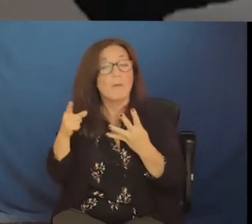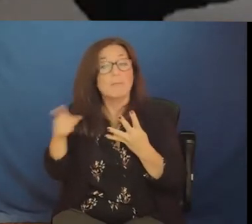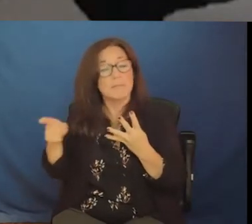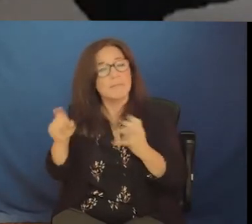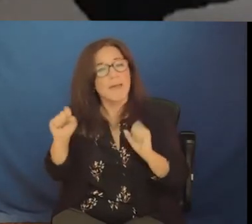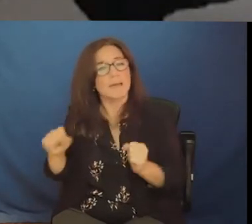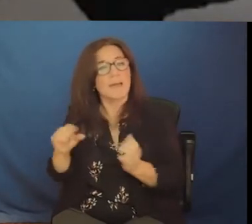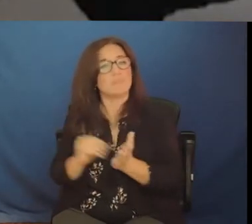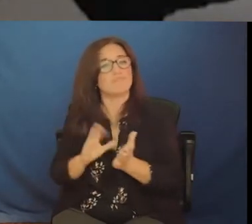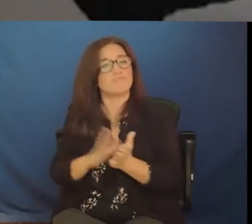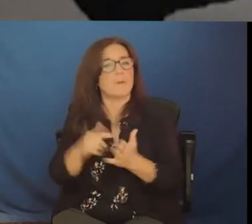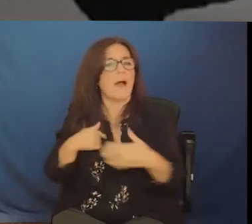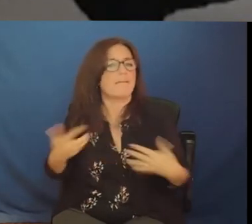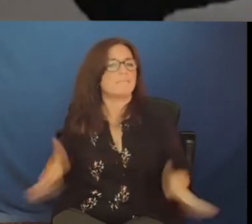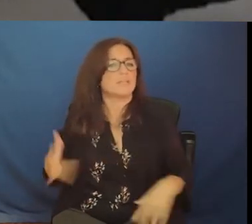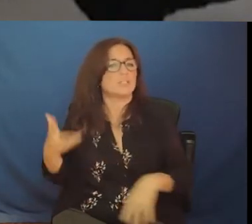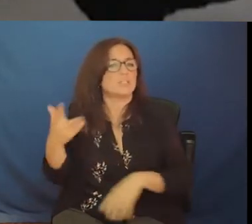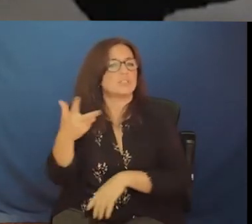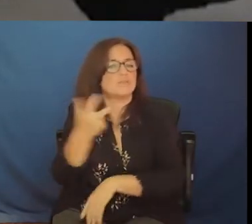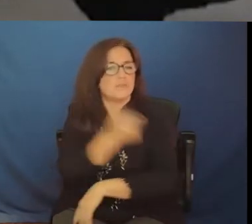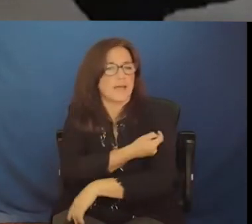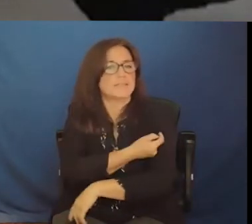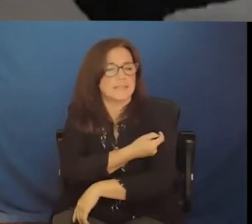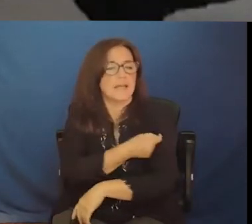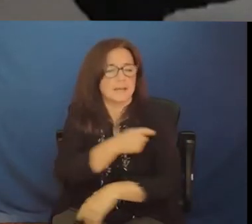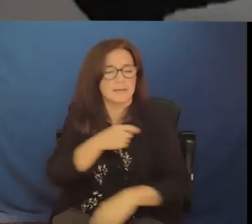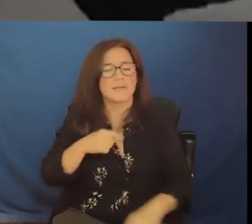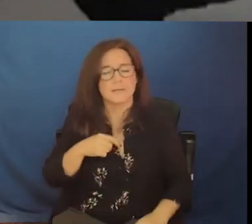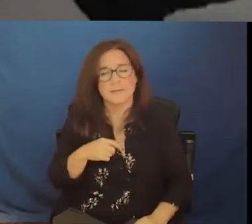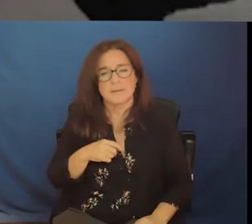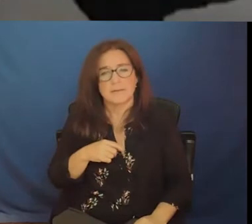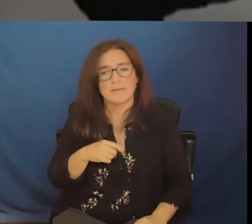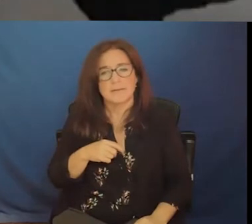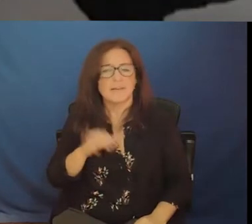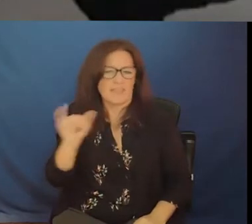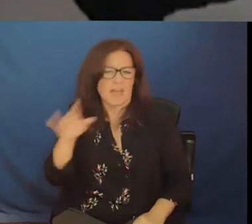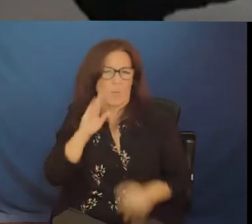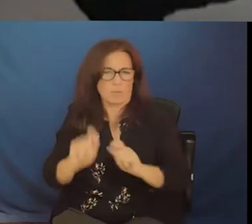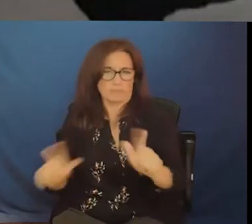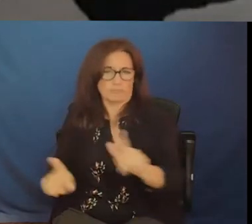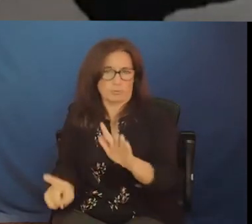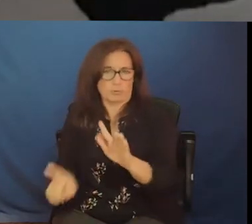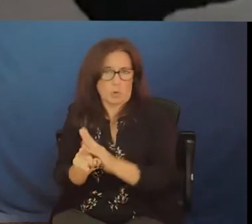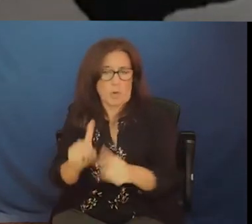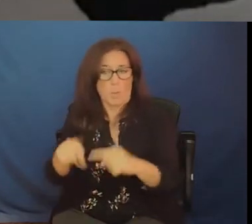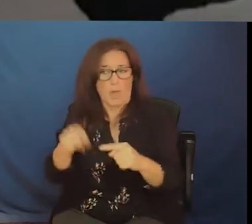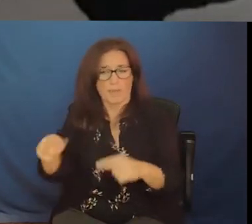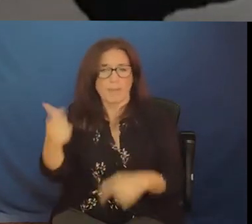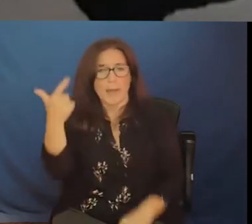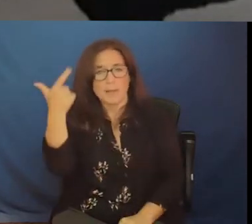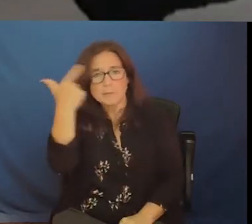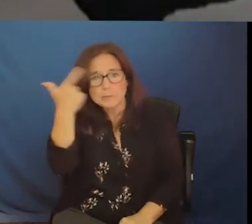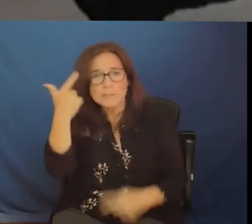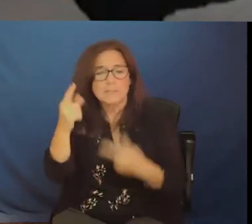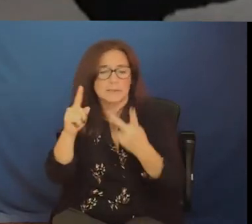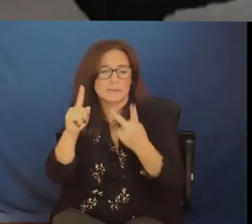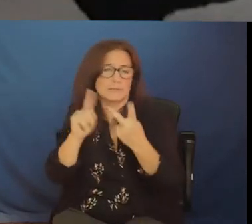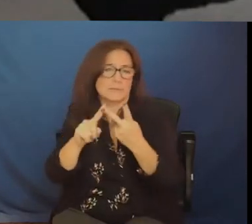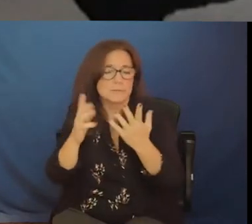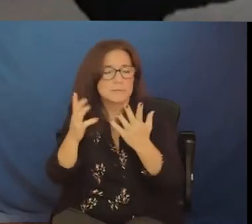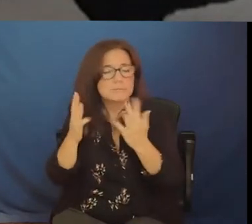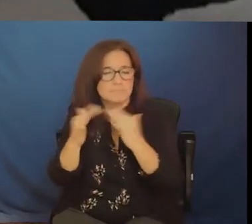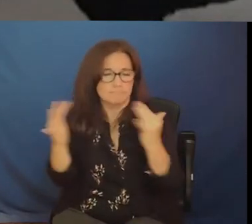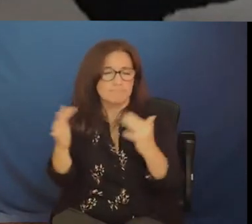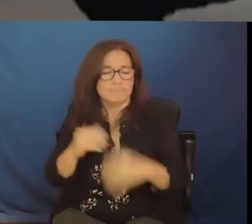they are vaccinated, and then it will come up when they are screened. But again, until the state requires